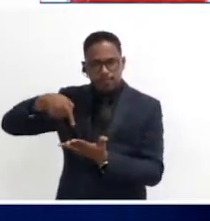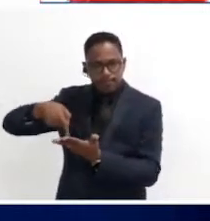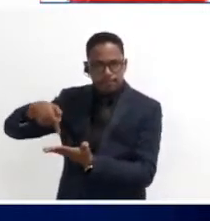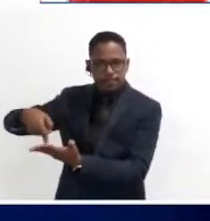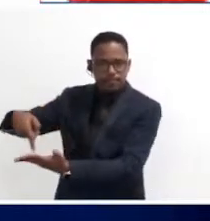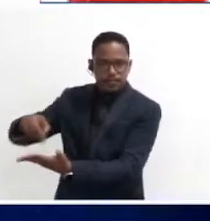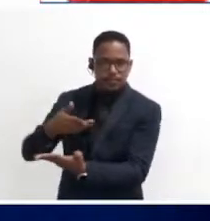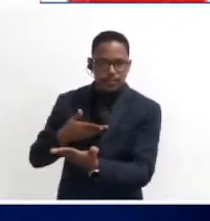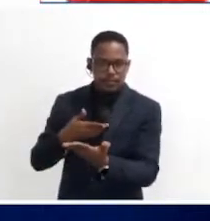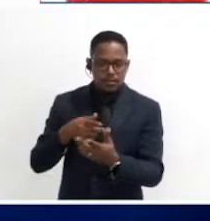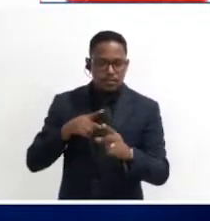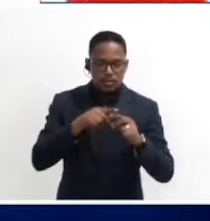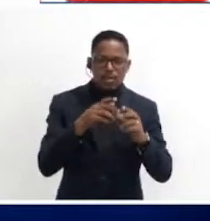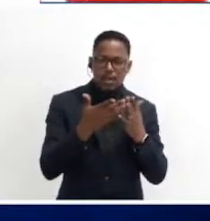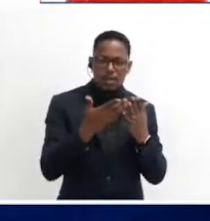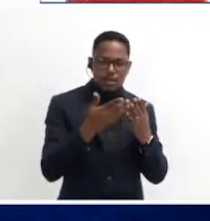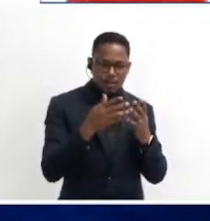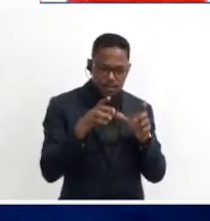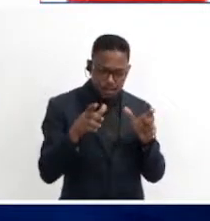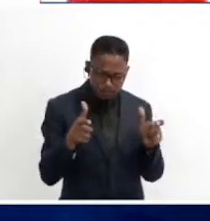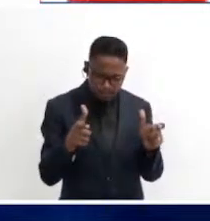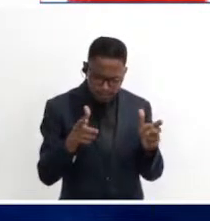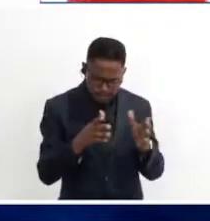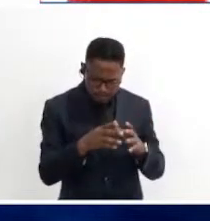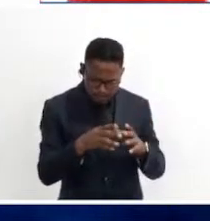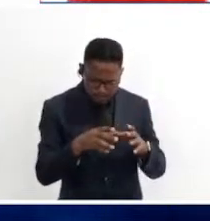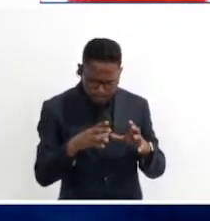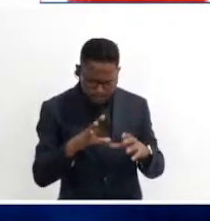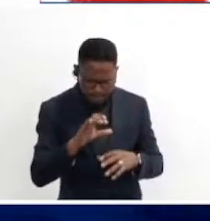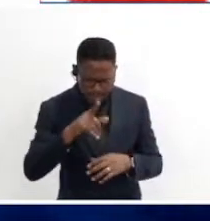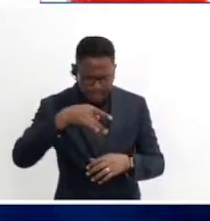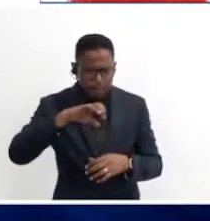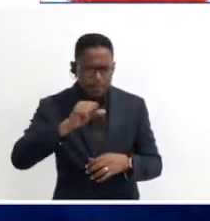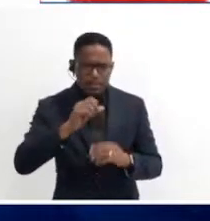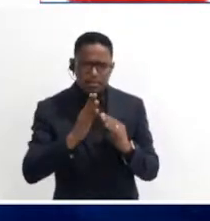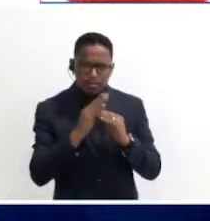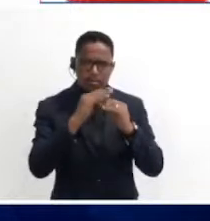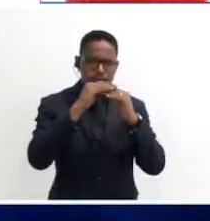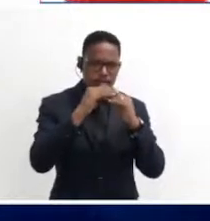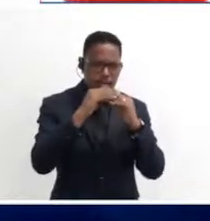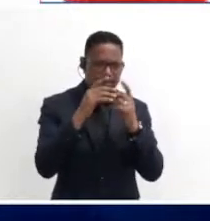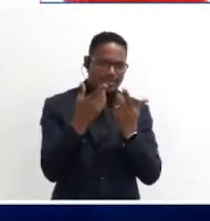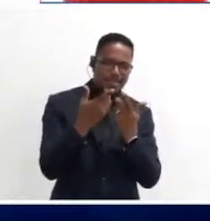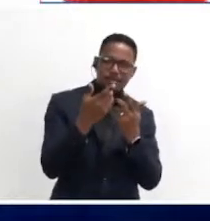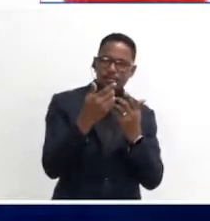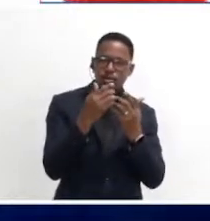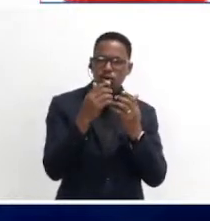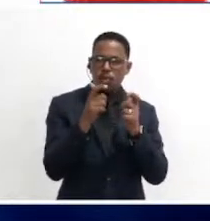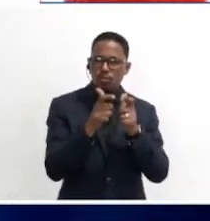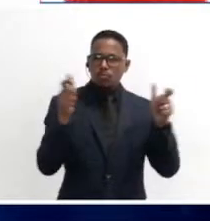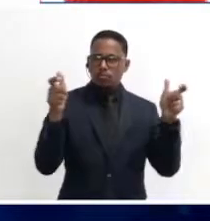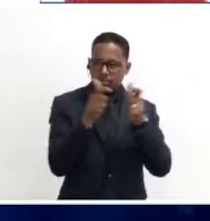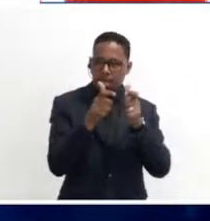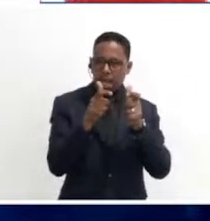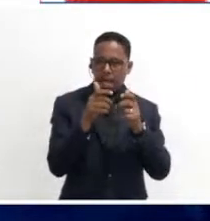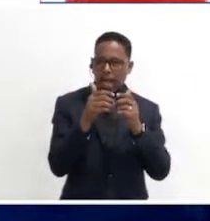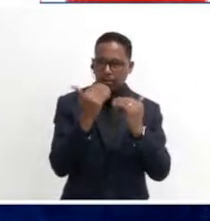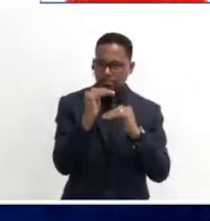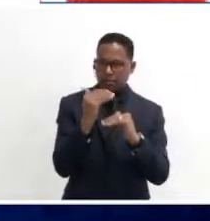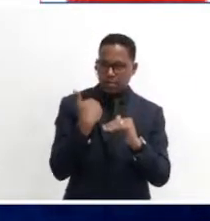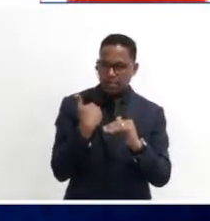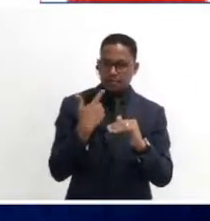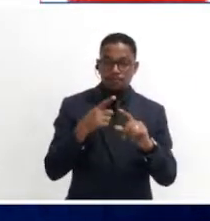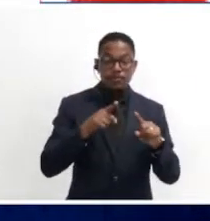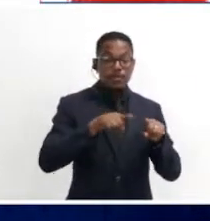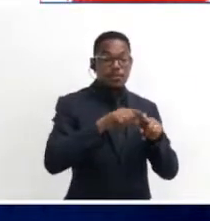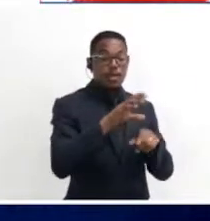And those layers of dielectric and copper are pressed together and glued together, and that's